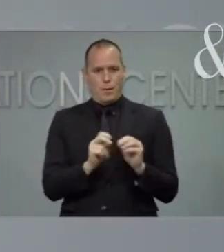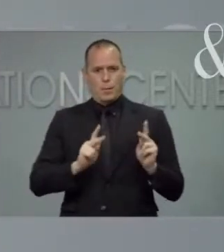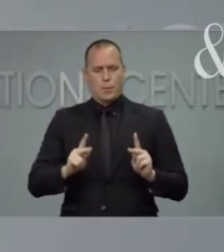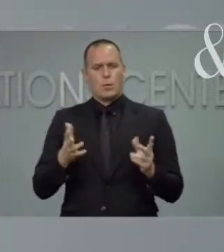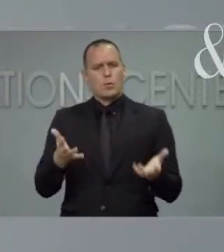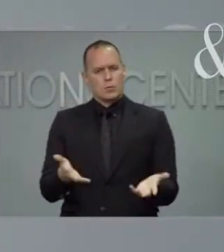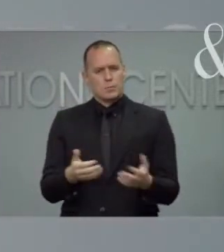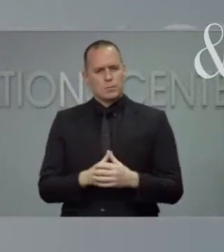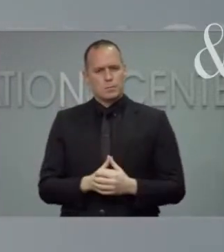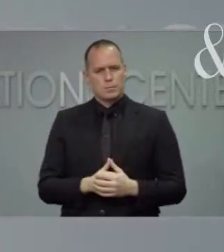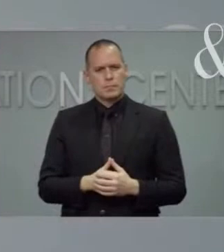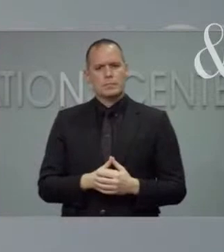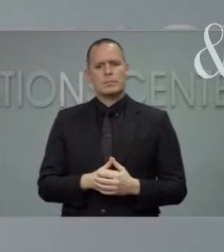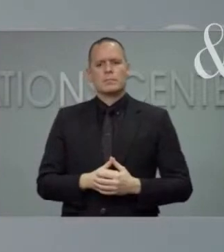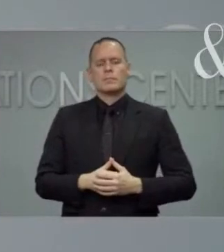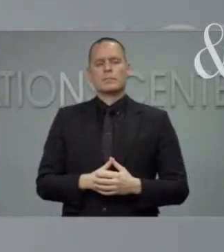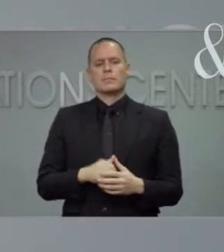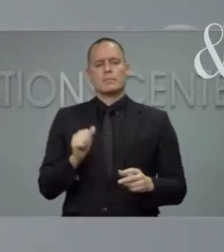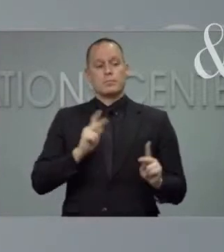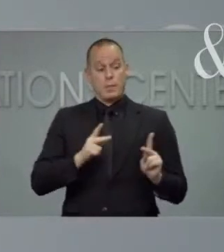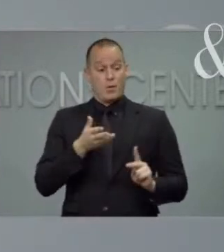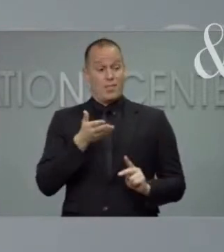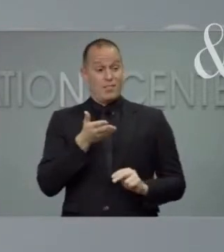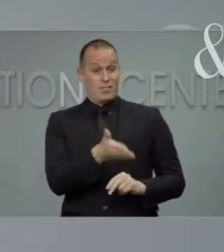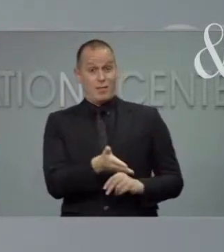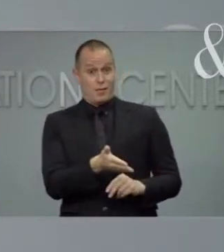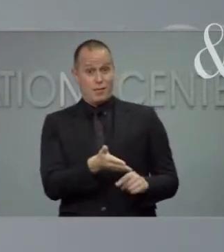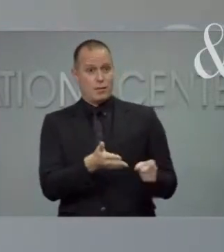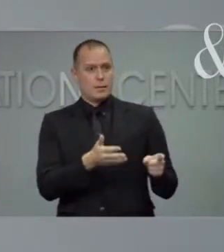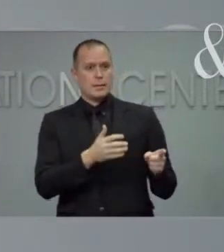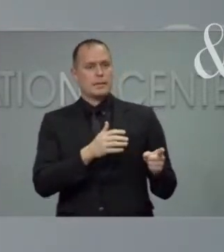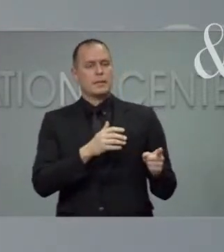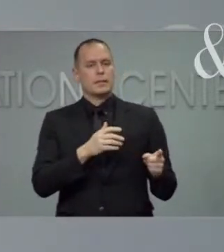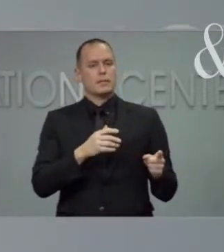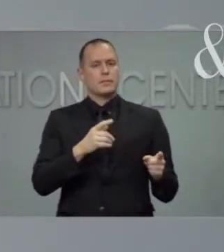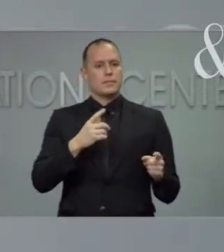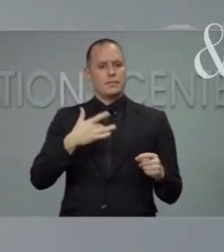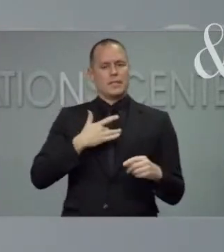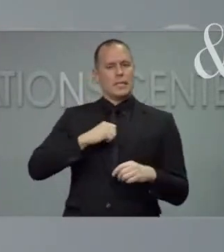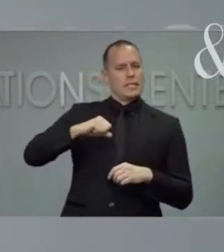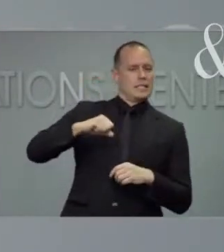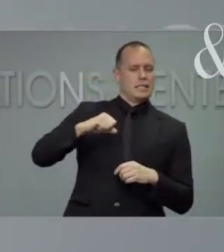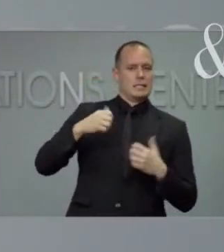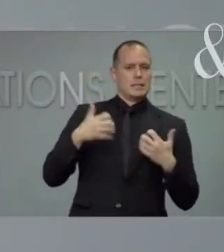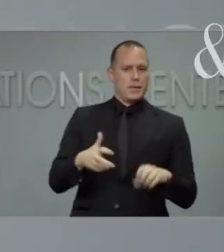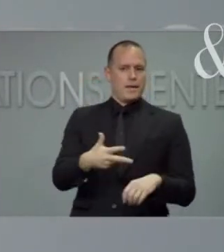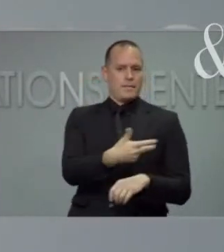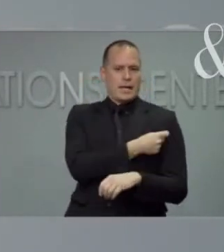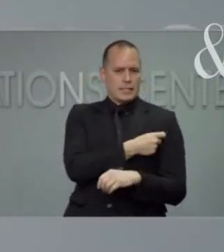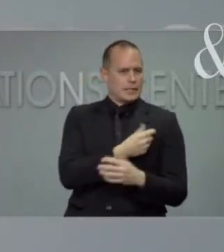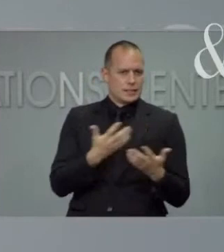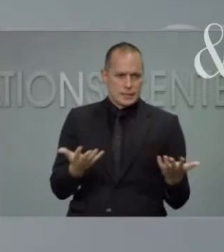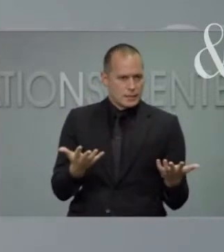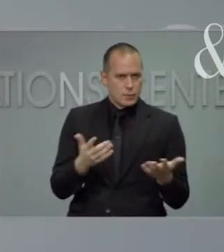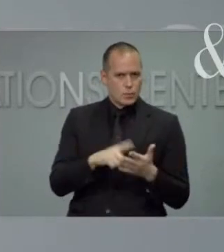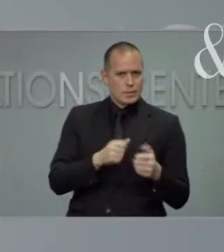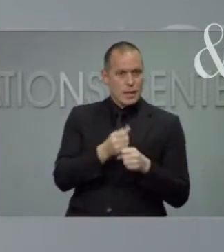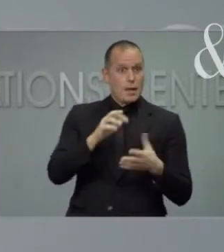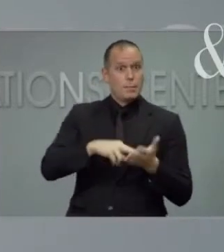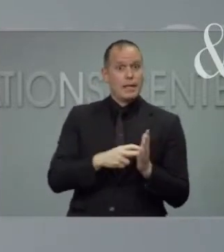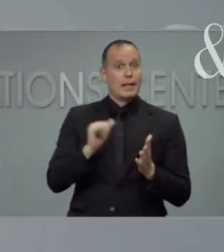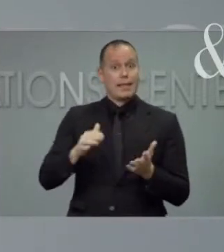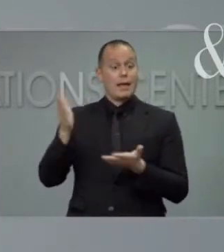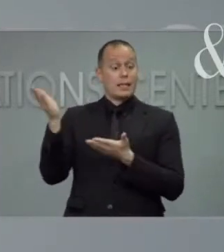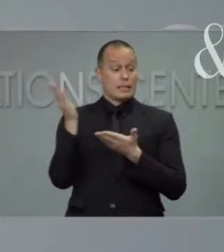maybe uptake rates or mindsets there of people that don't want to get the vaccine? And are you concerned that this new approach could lead to more unused doses sitting